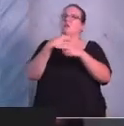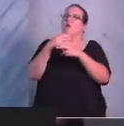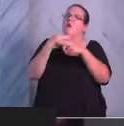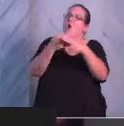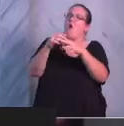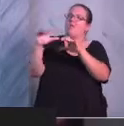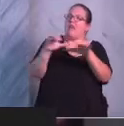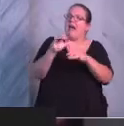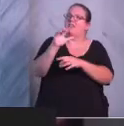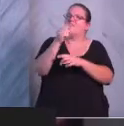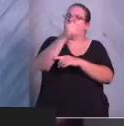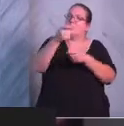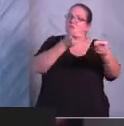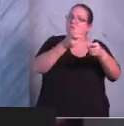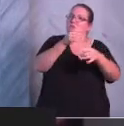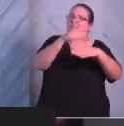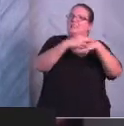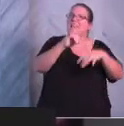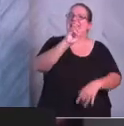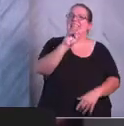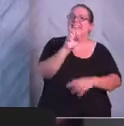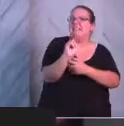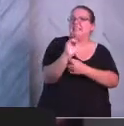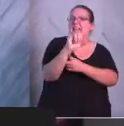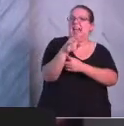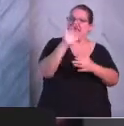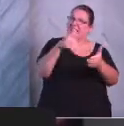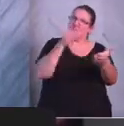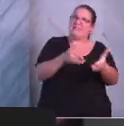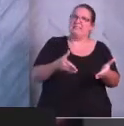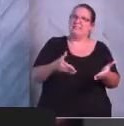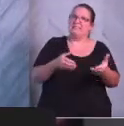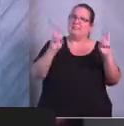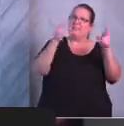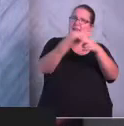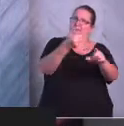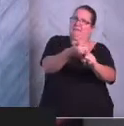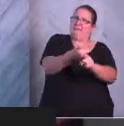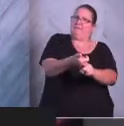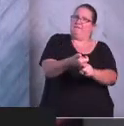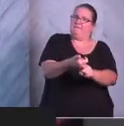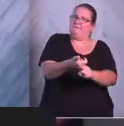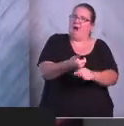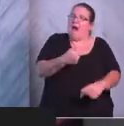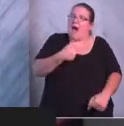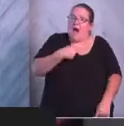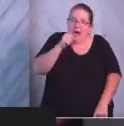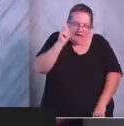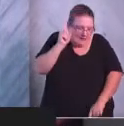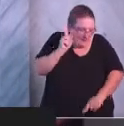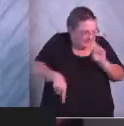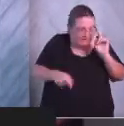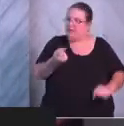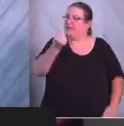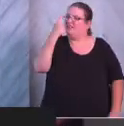the Indigenous, the Indian Act, which is racist in its title. And I can't understand why